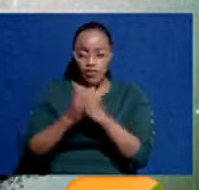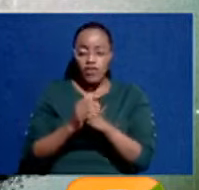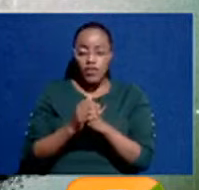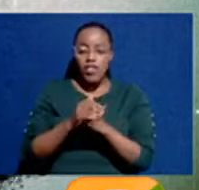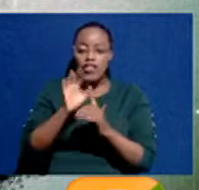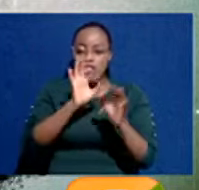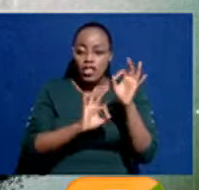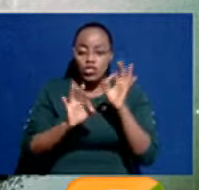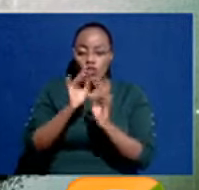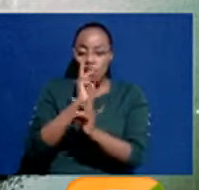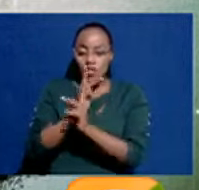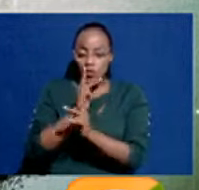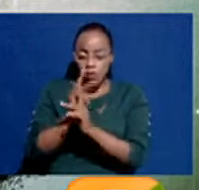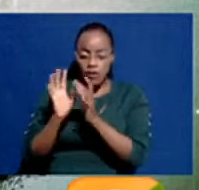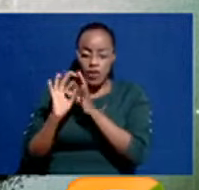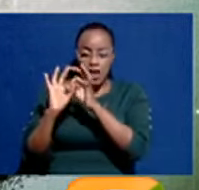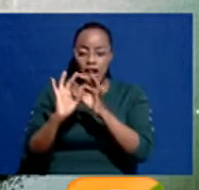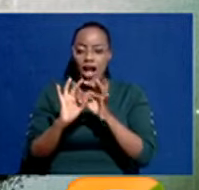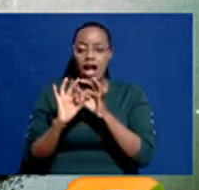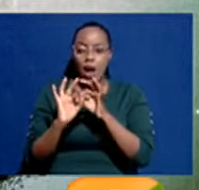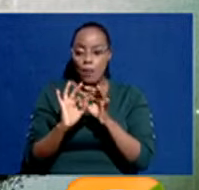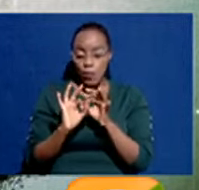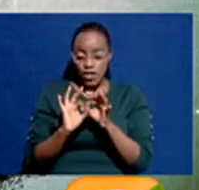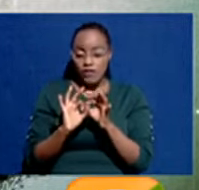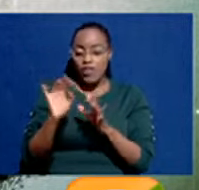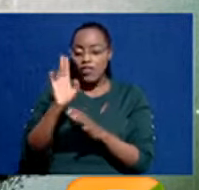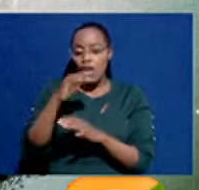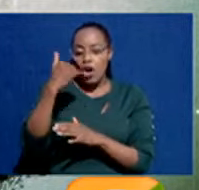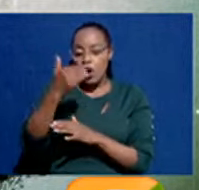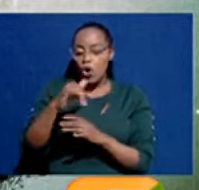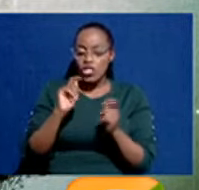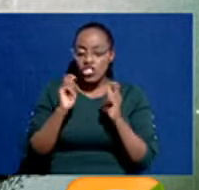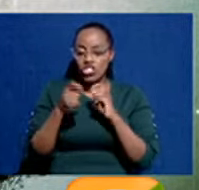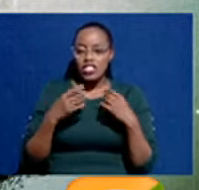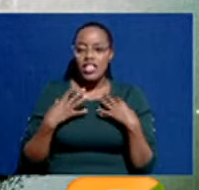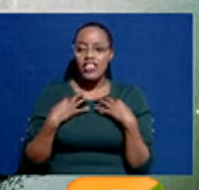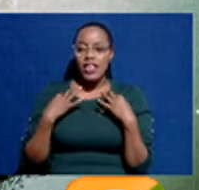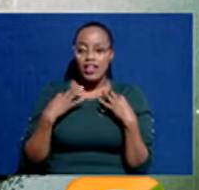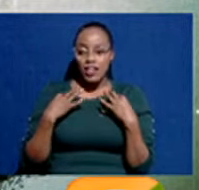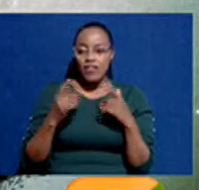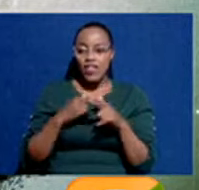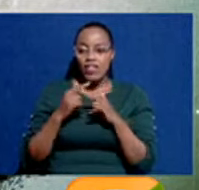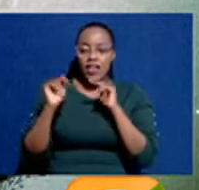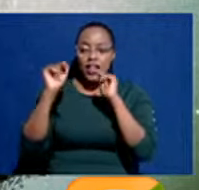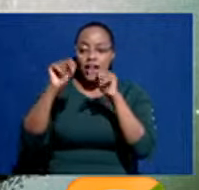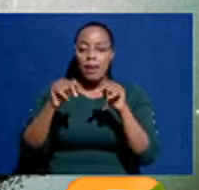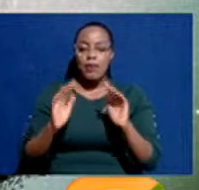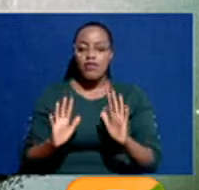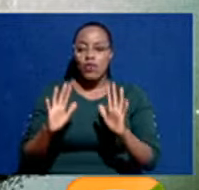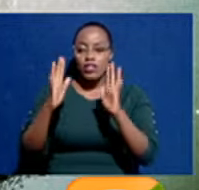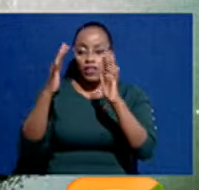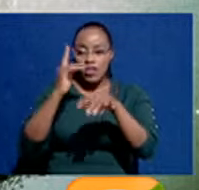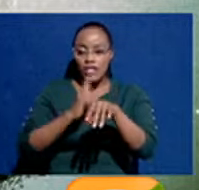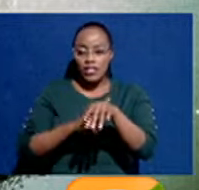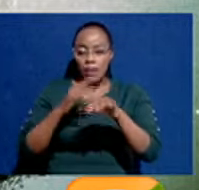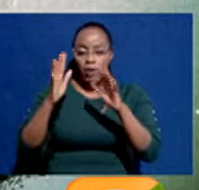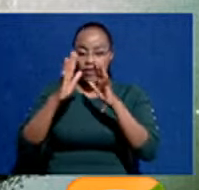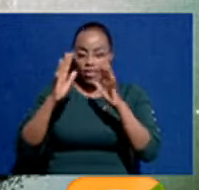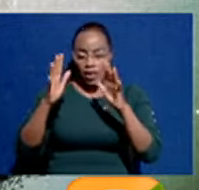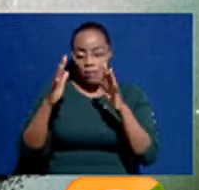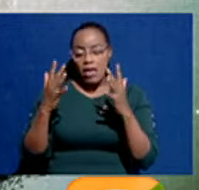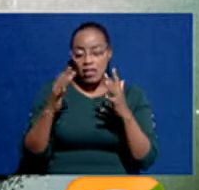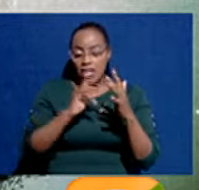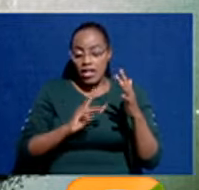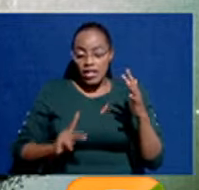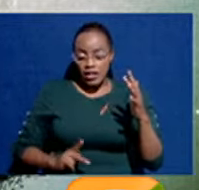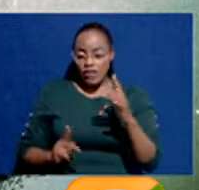of Preserving Harmony, the emperor used to change dress here before attending ceremonies during the Ming Dynasty.